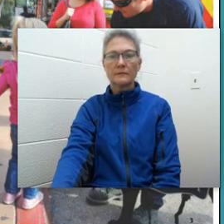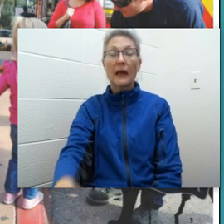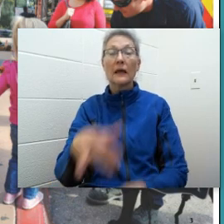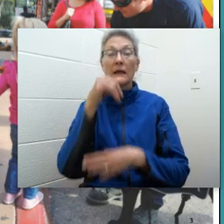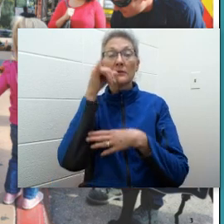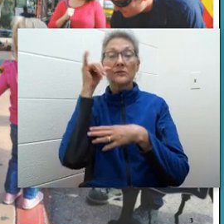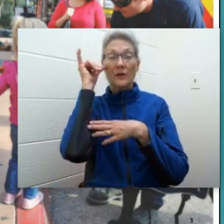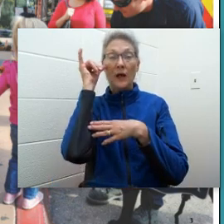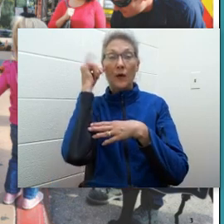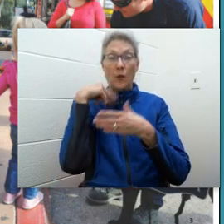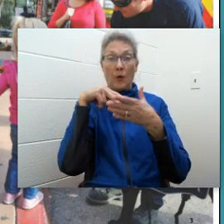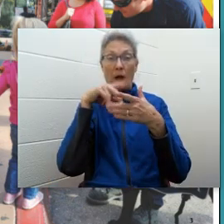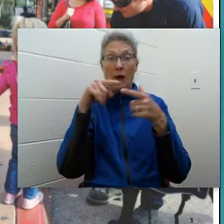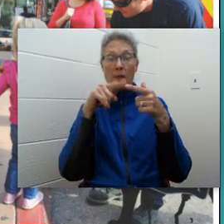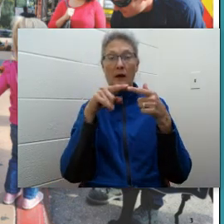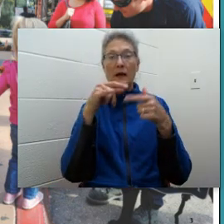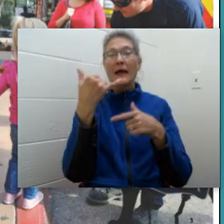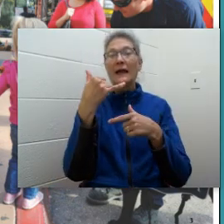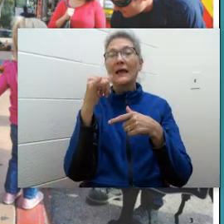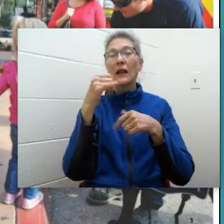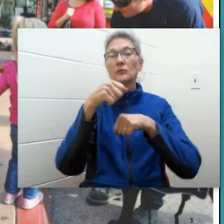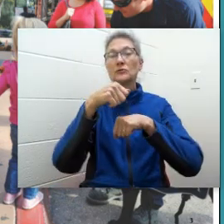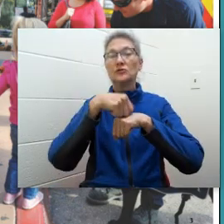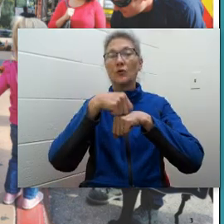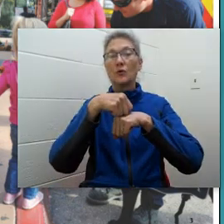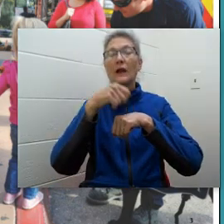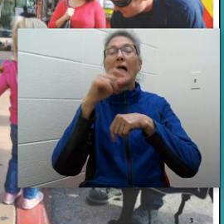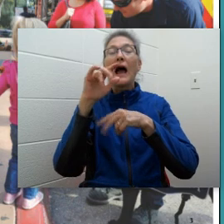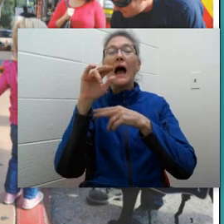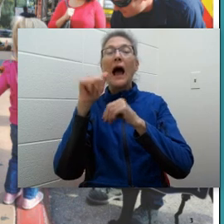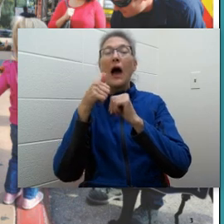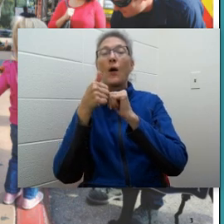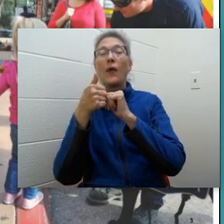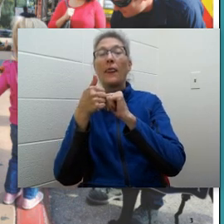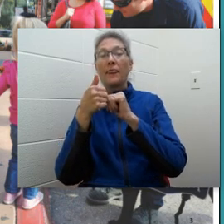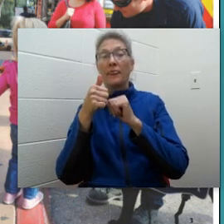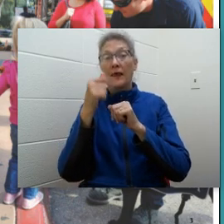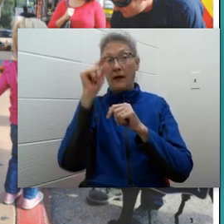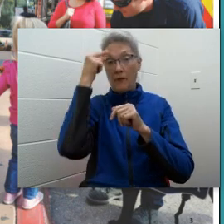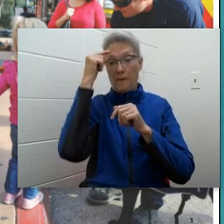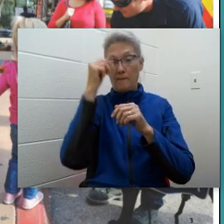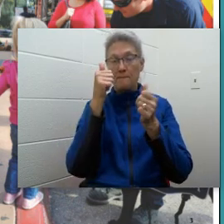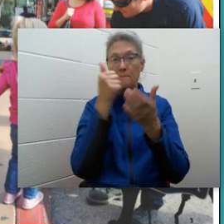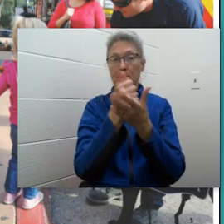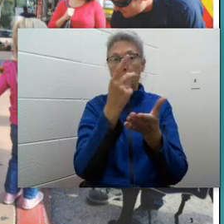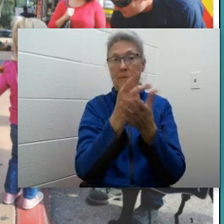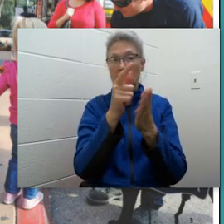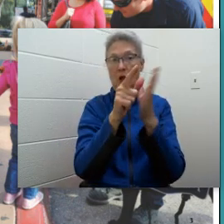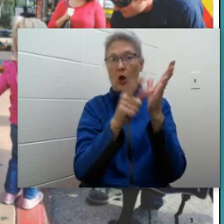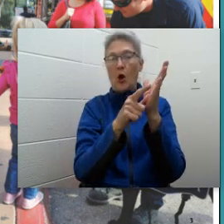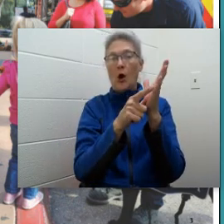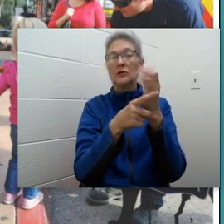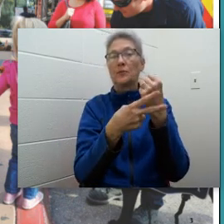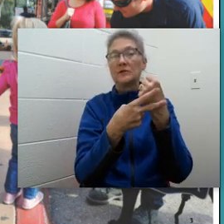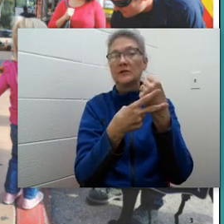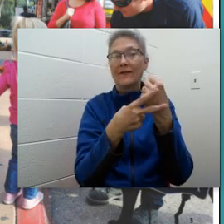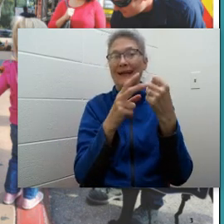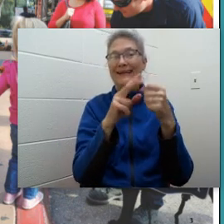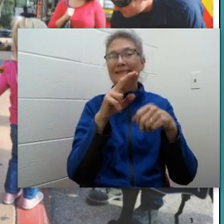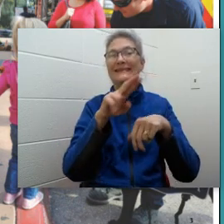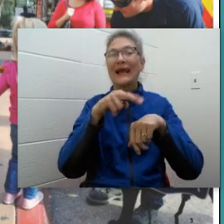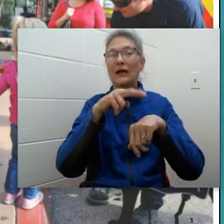Yesterday, we read about Yellowstone and how the government not only passed a law to keep it in its national state, but also created the